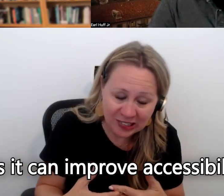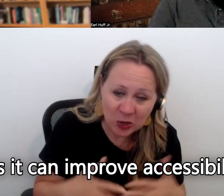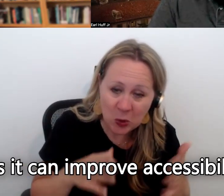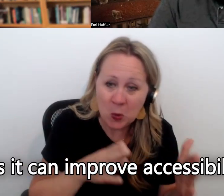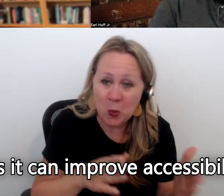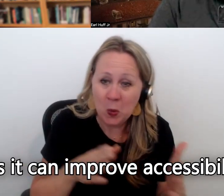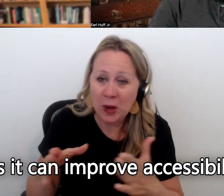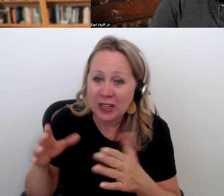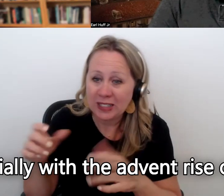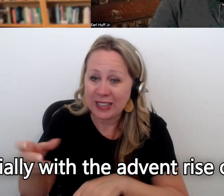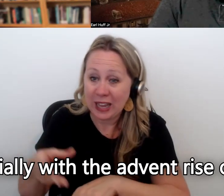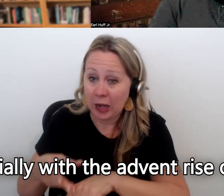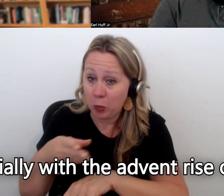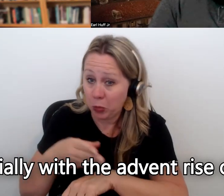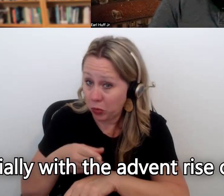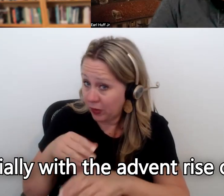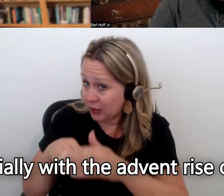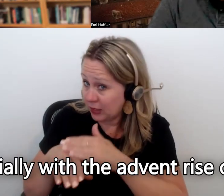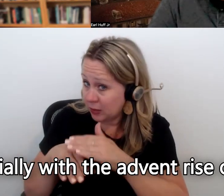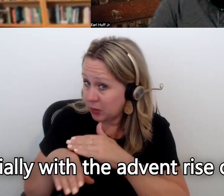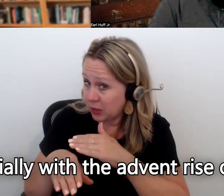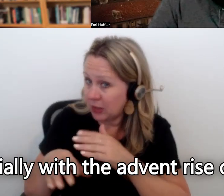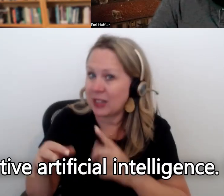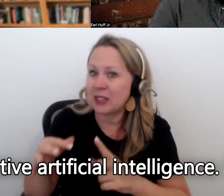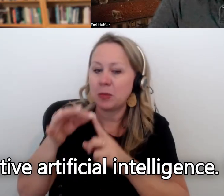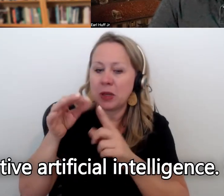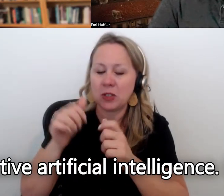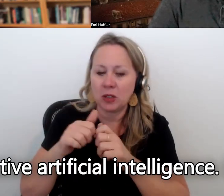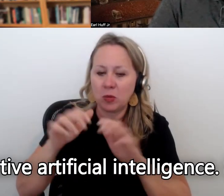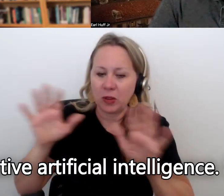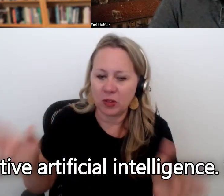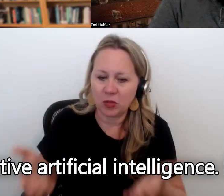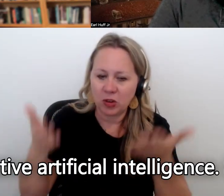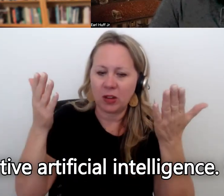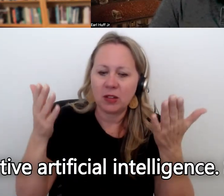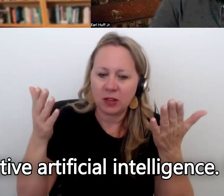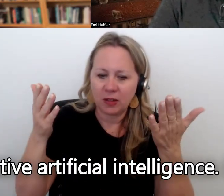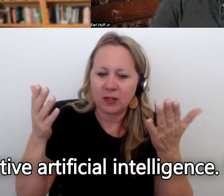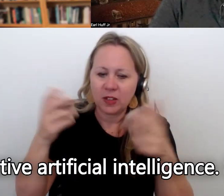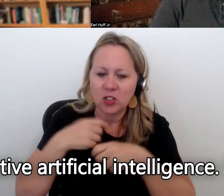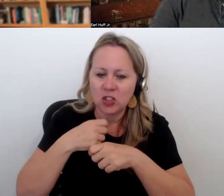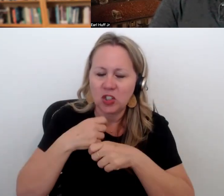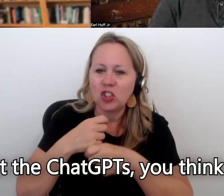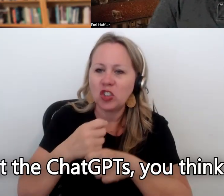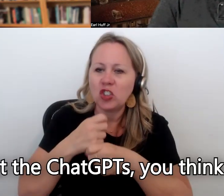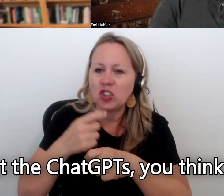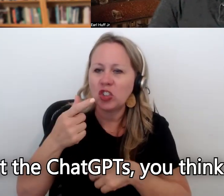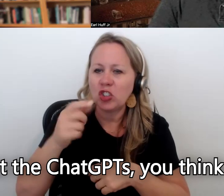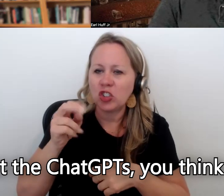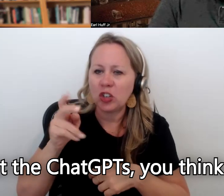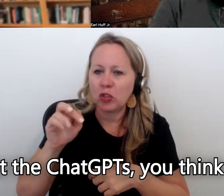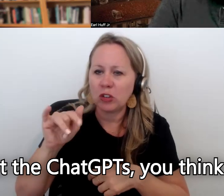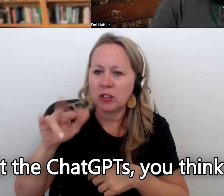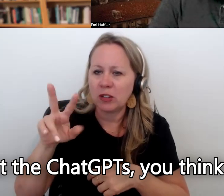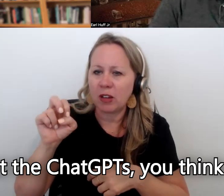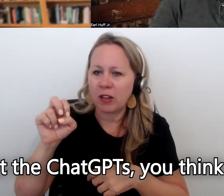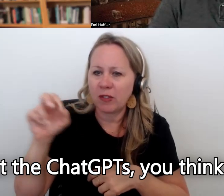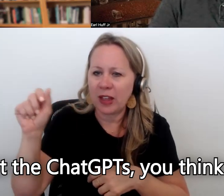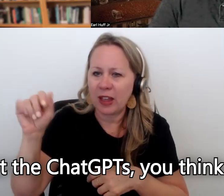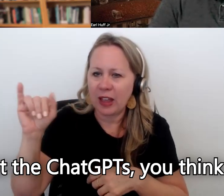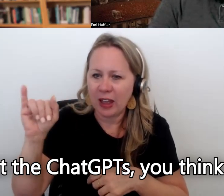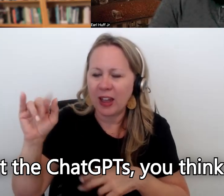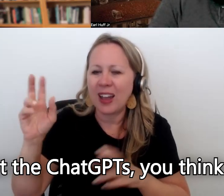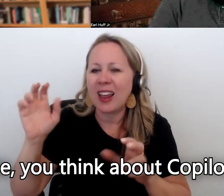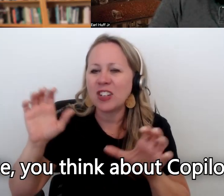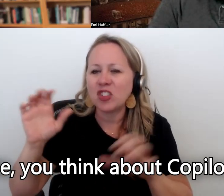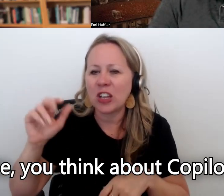improve accessibility, especially with the advent rise of generative artificial intelligence. So think about the chat GPTs,